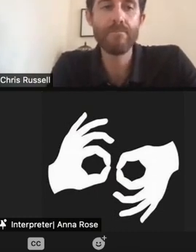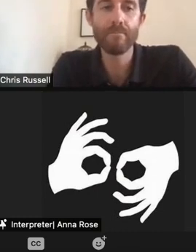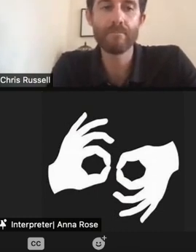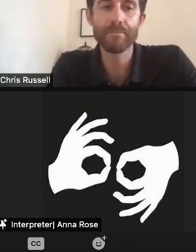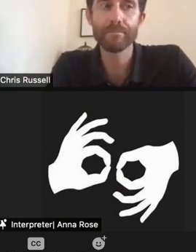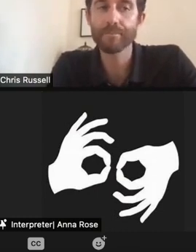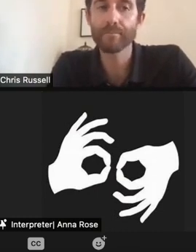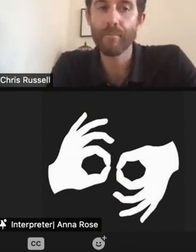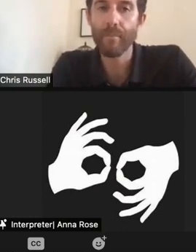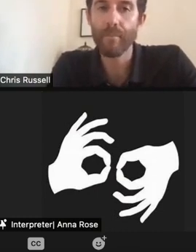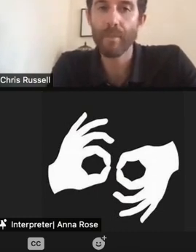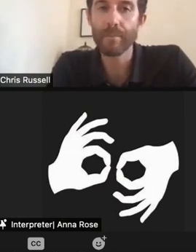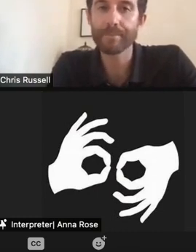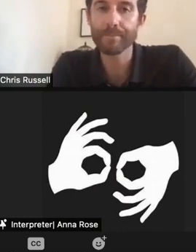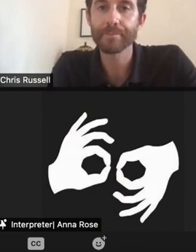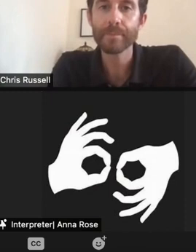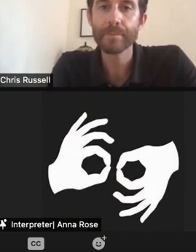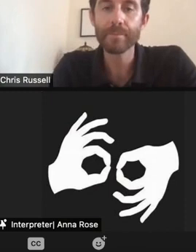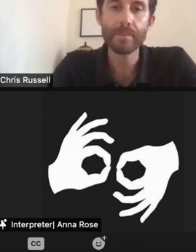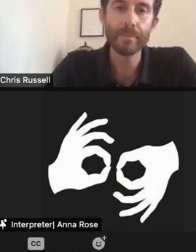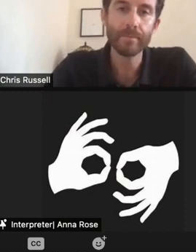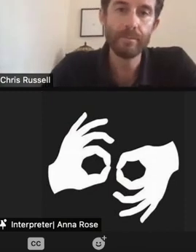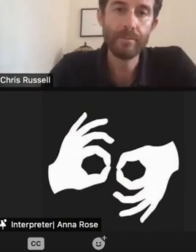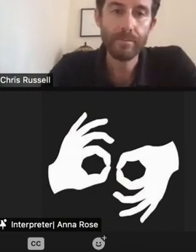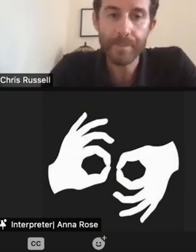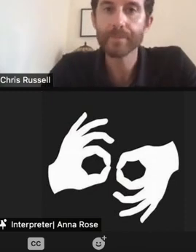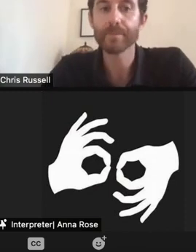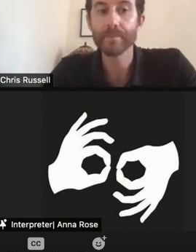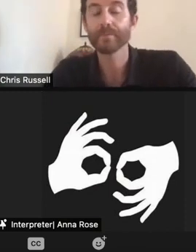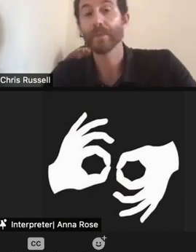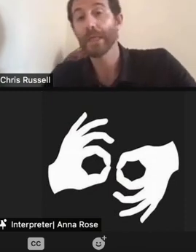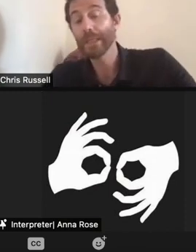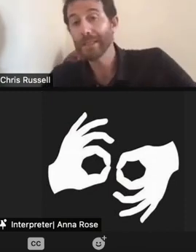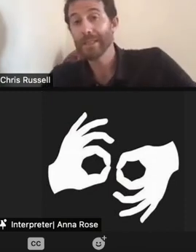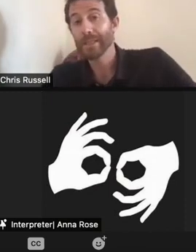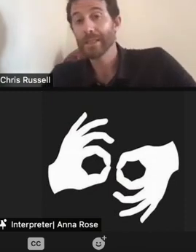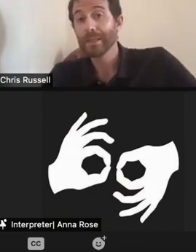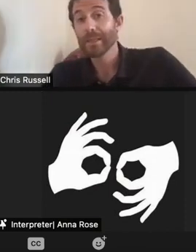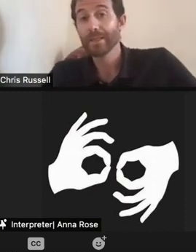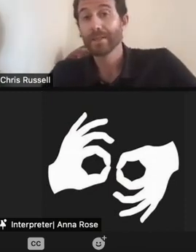it's going to be a very challenging thing for students with CVI.